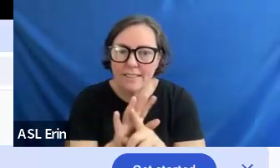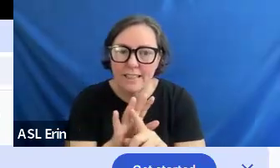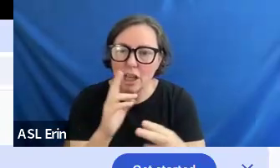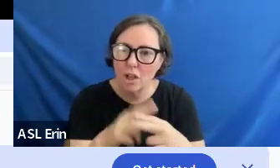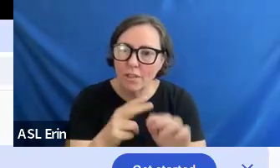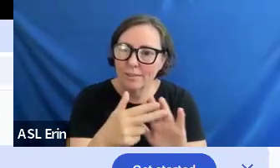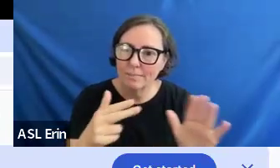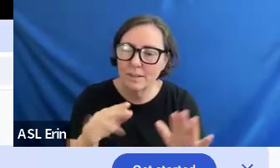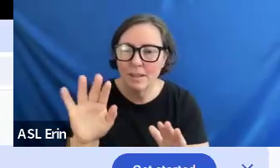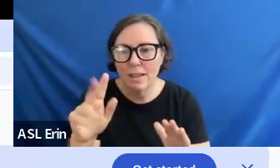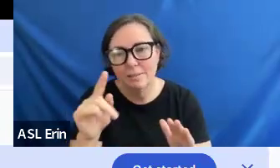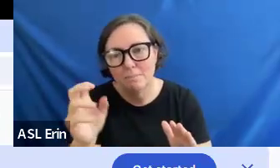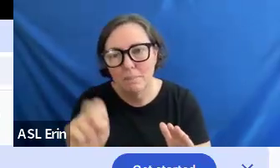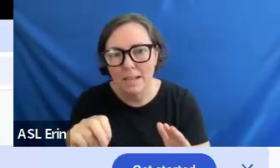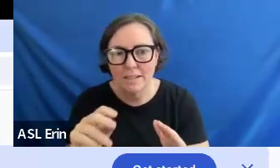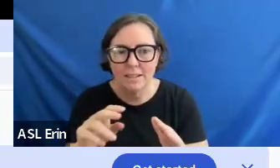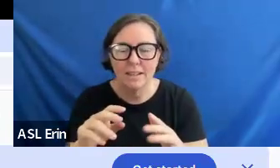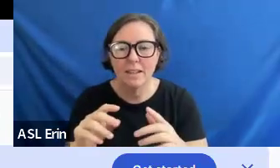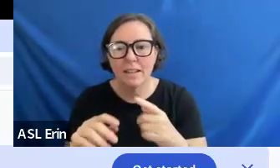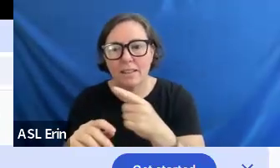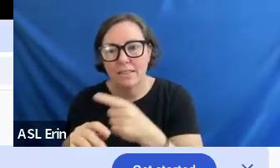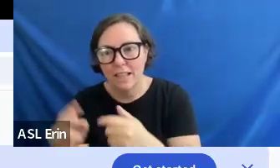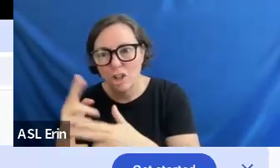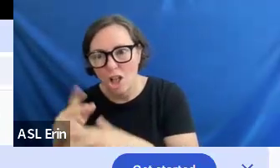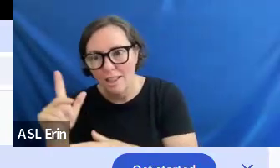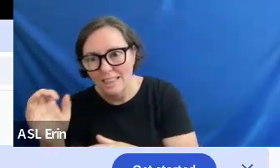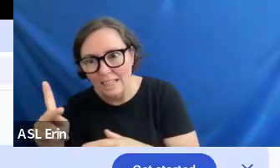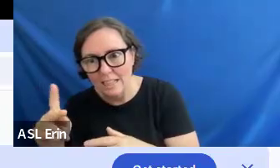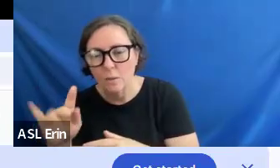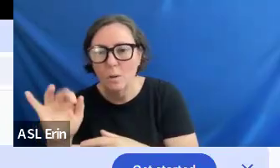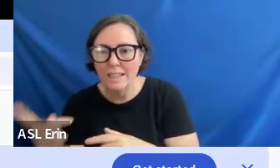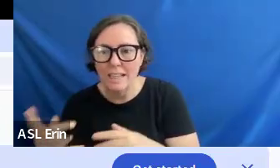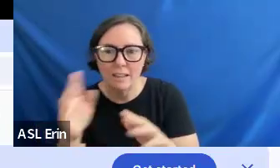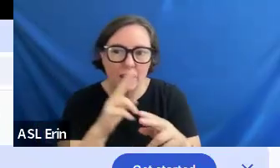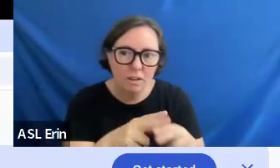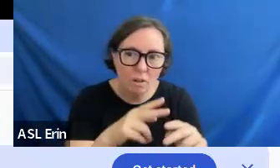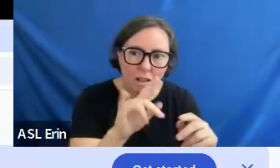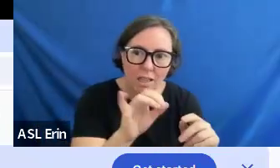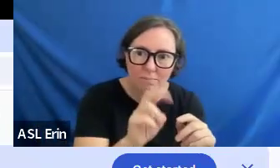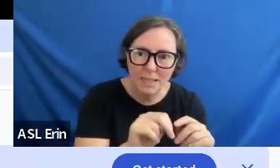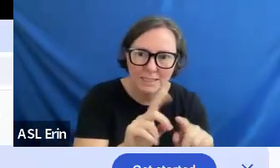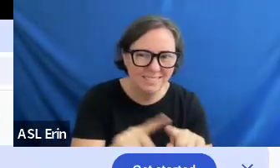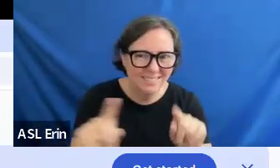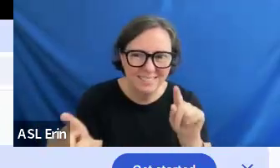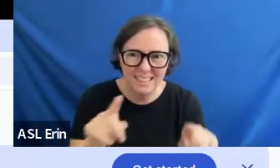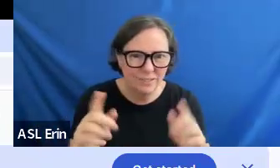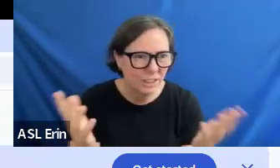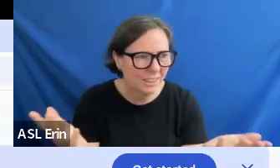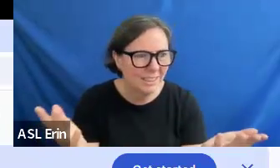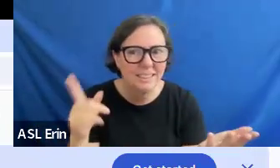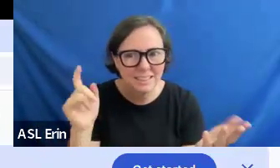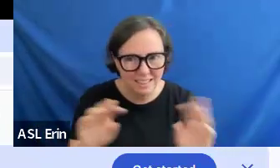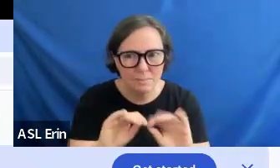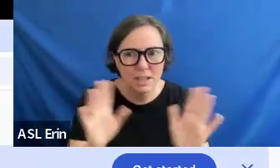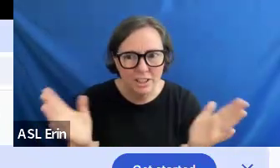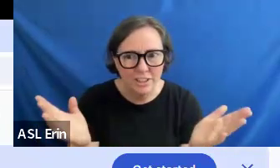them buttons, or they style buttons, they call them links. So let's get those terminologies straightened out there. Like New notification from